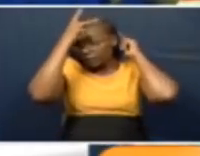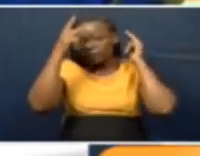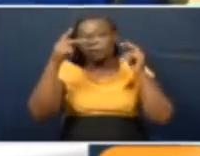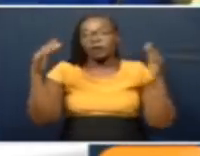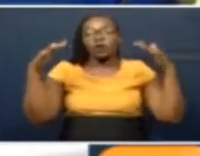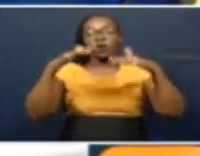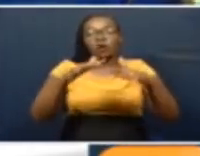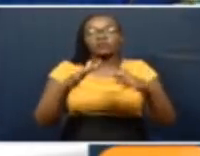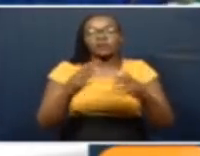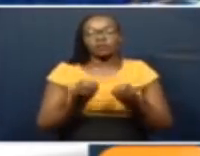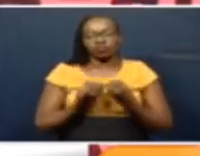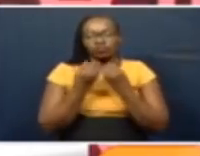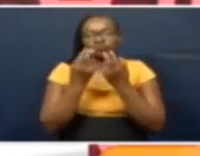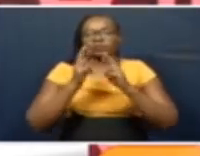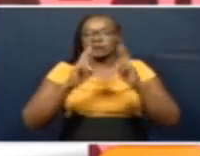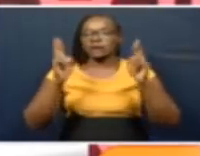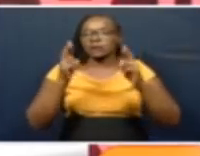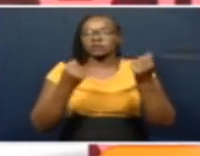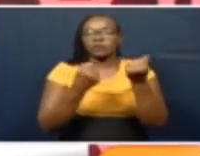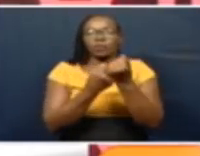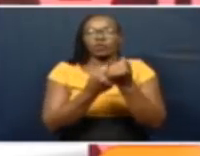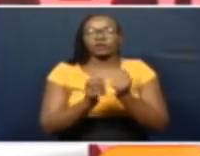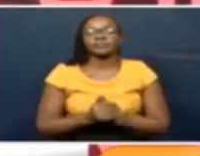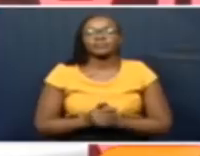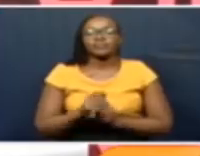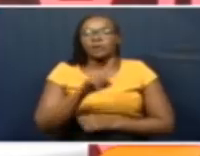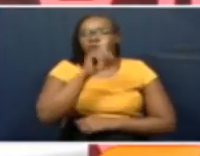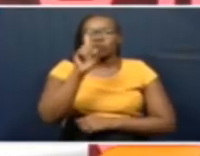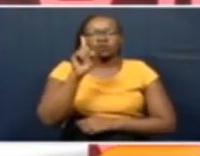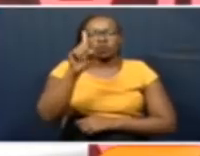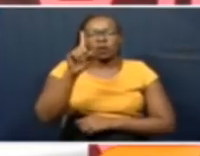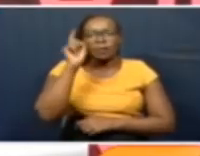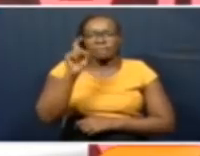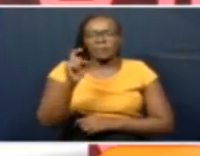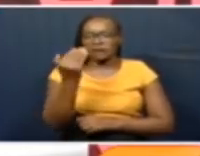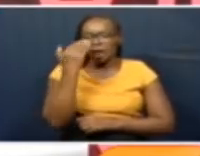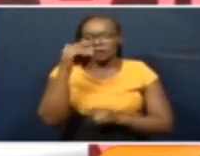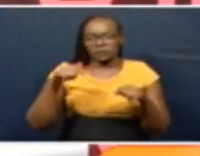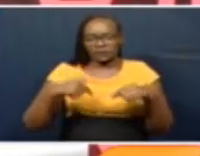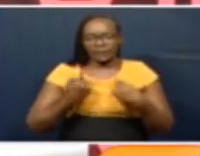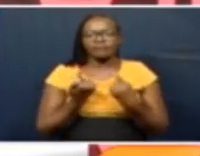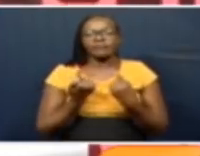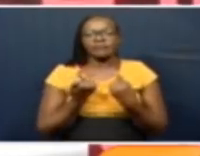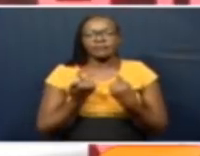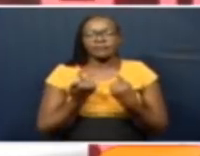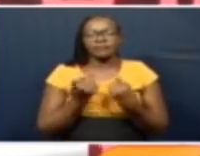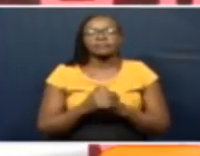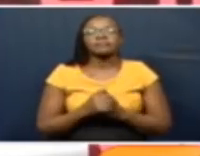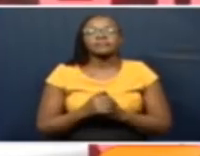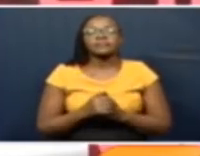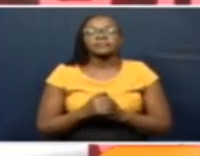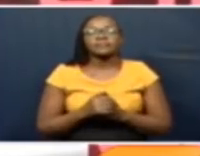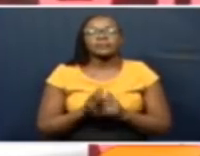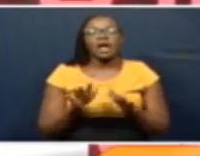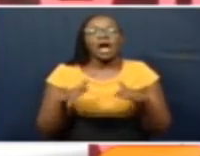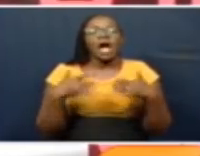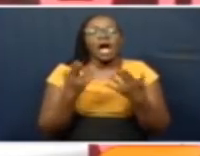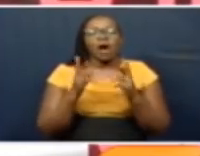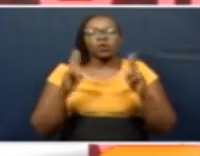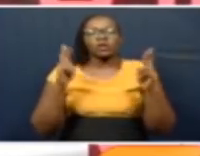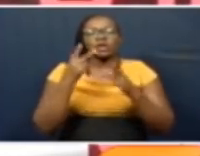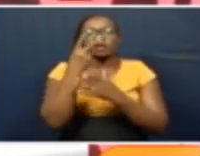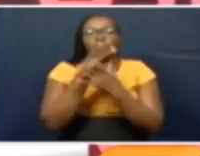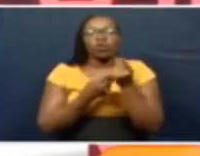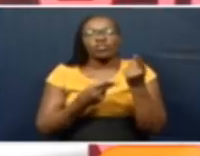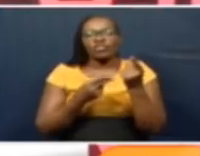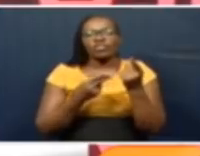a willingness to support. One question we must ask ourselves in this conference is this: how ready are both levels